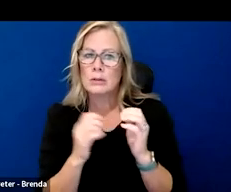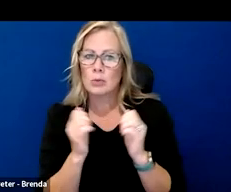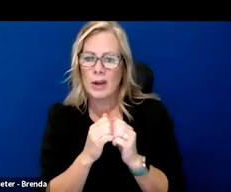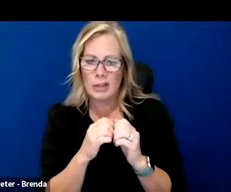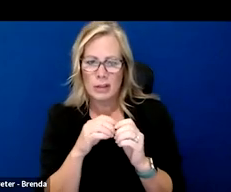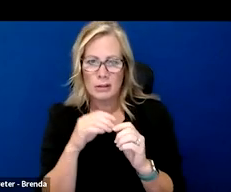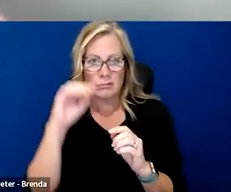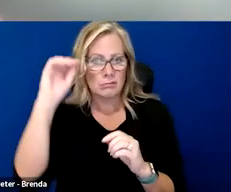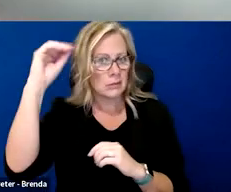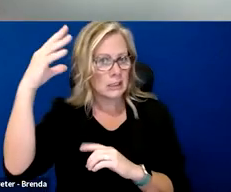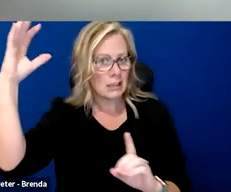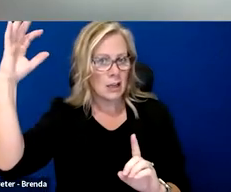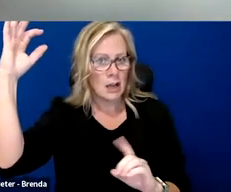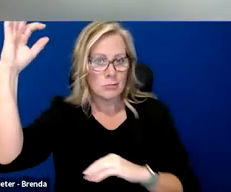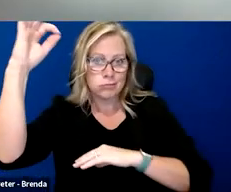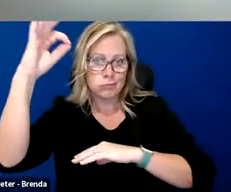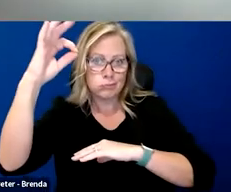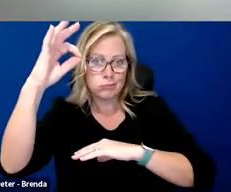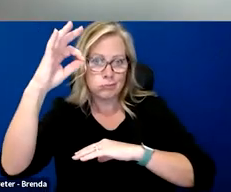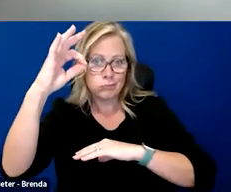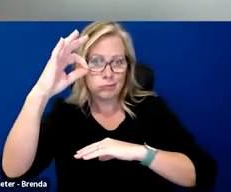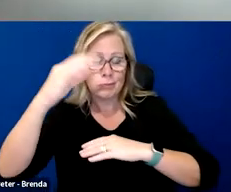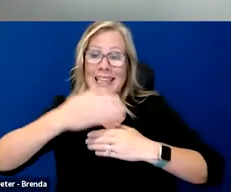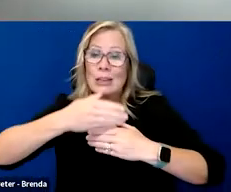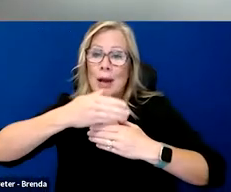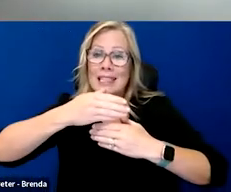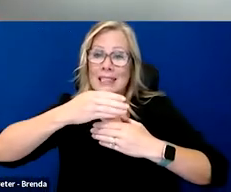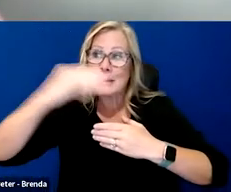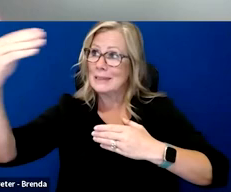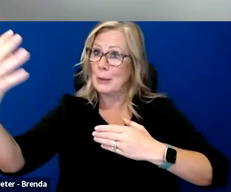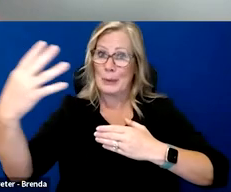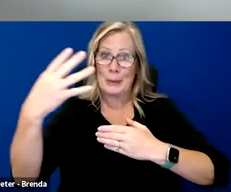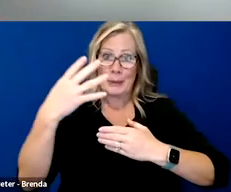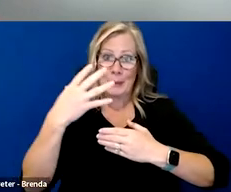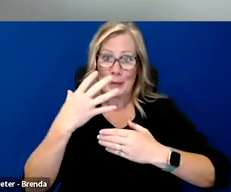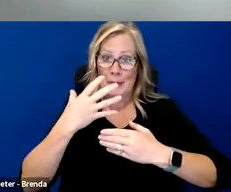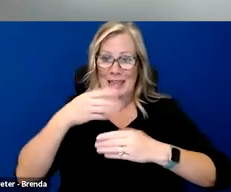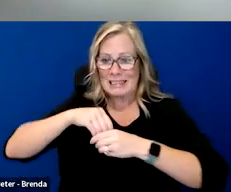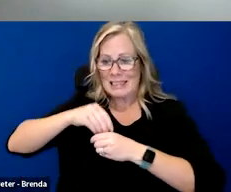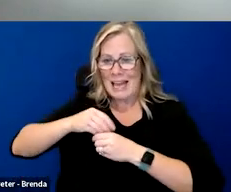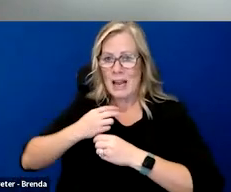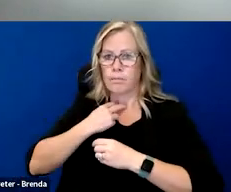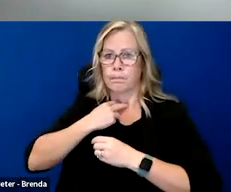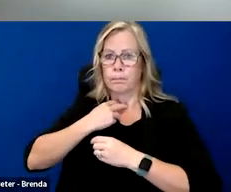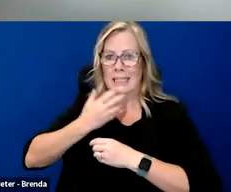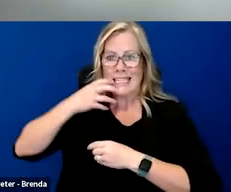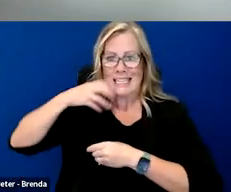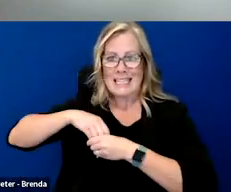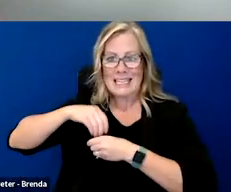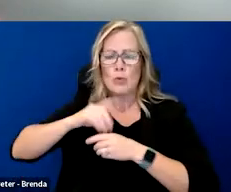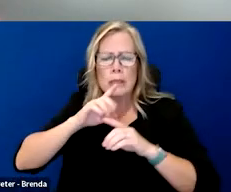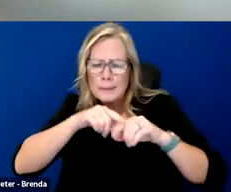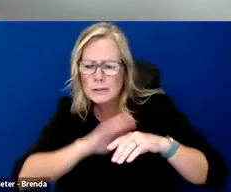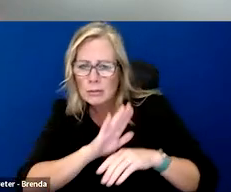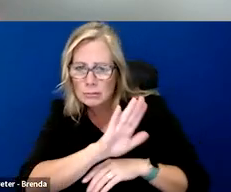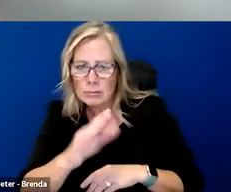the sun to windows that there's still that heating effect that occurs in spaces. It definitely depends on the specifics of the housing and the place,